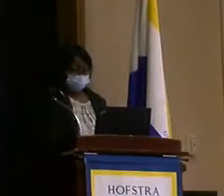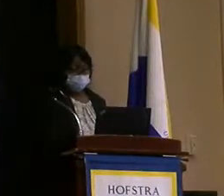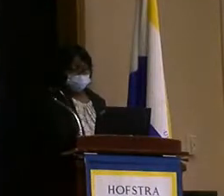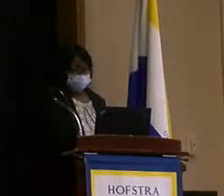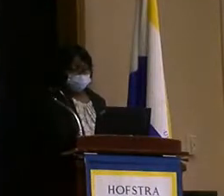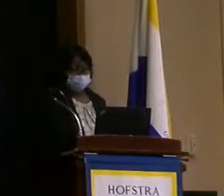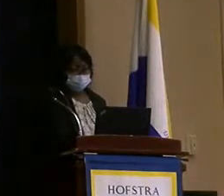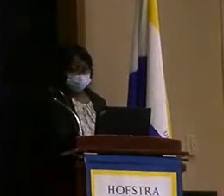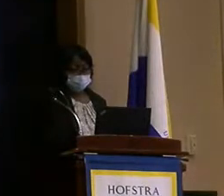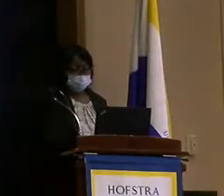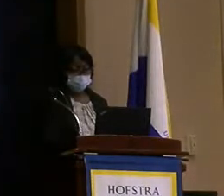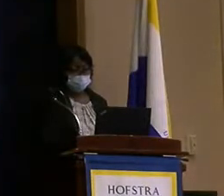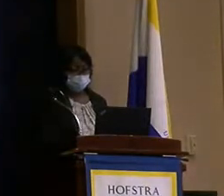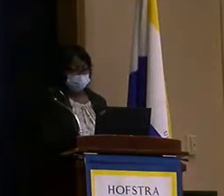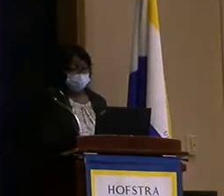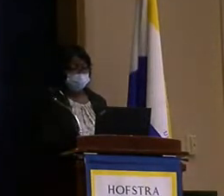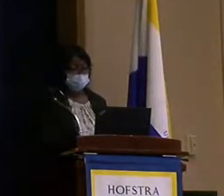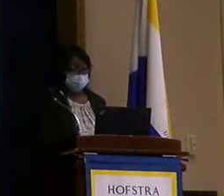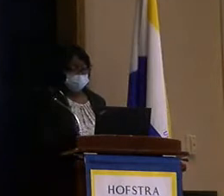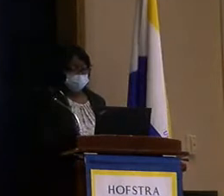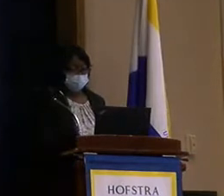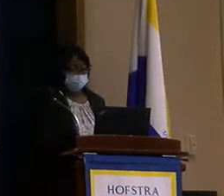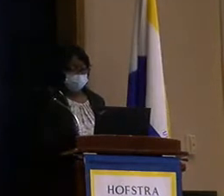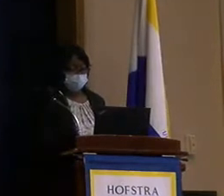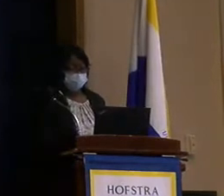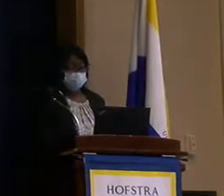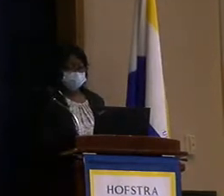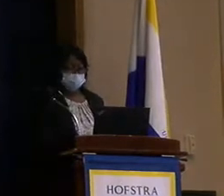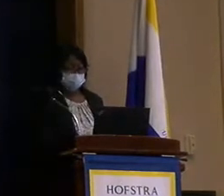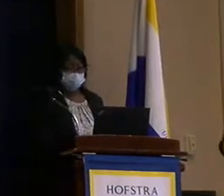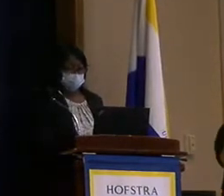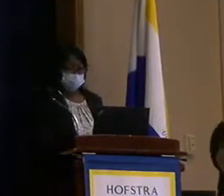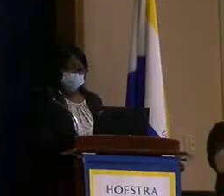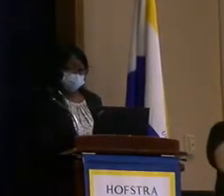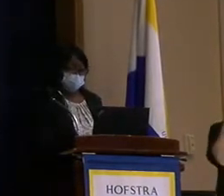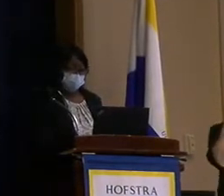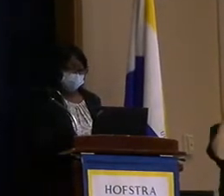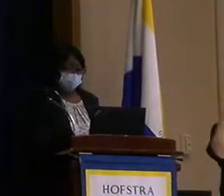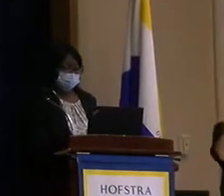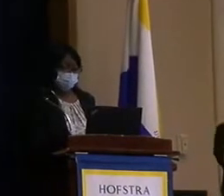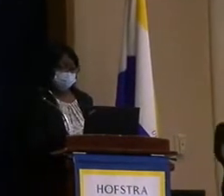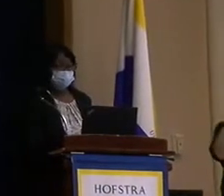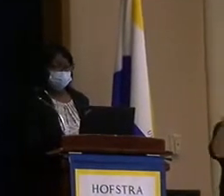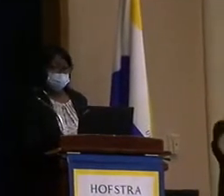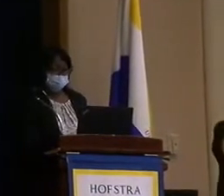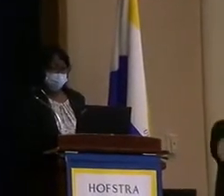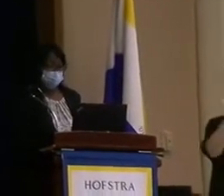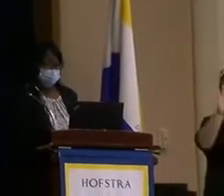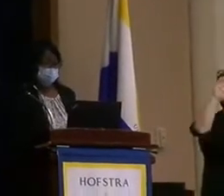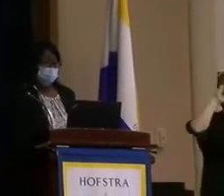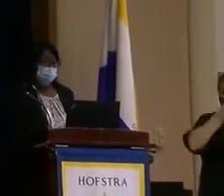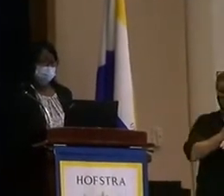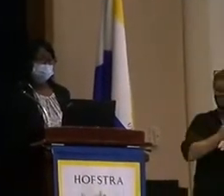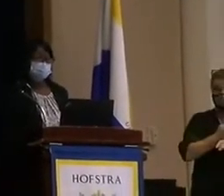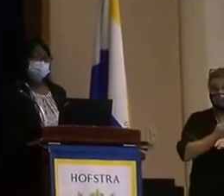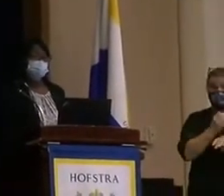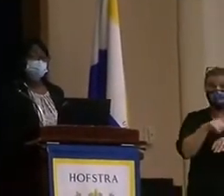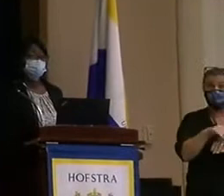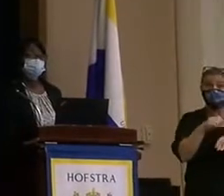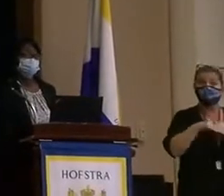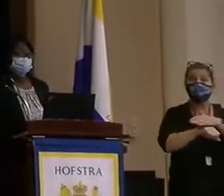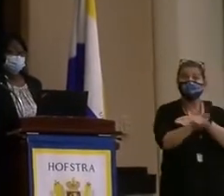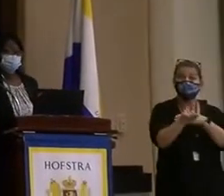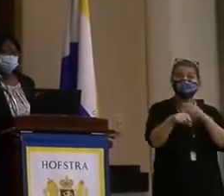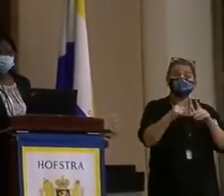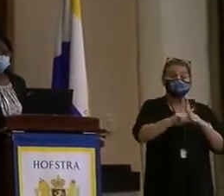I think you recognized Jessica again there, as well as you recognized her son that was born when